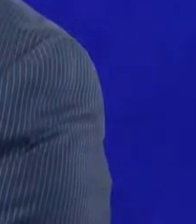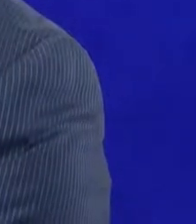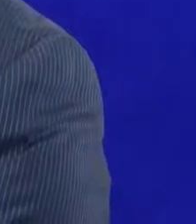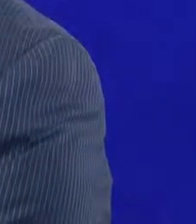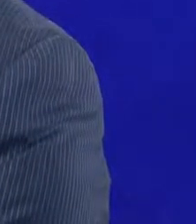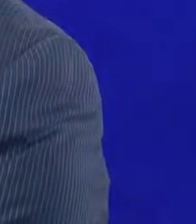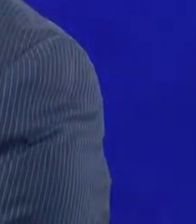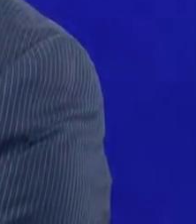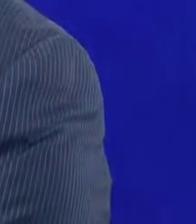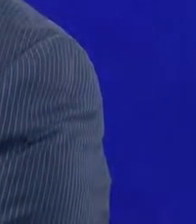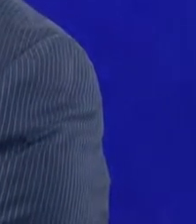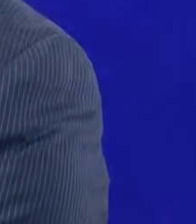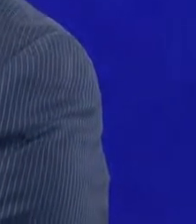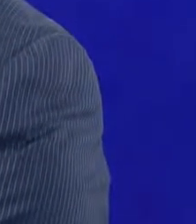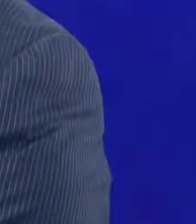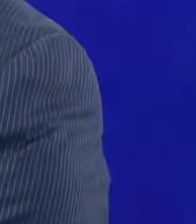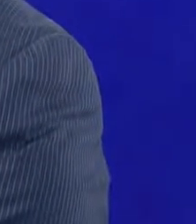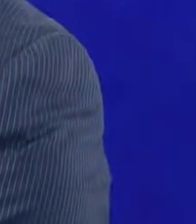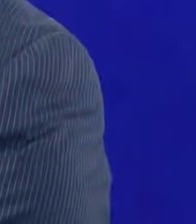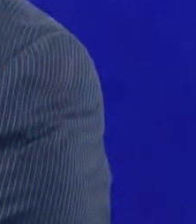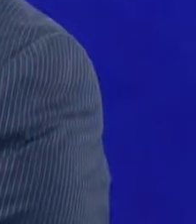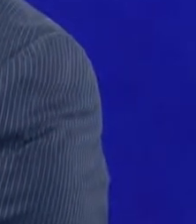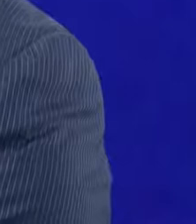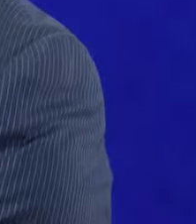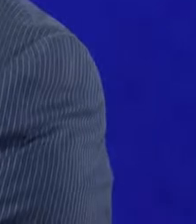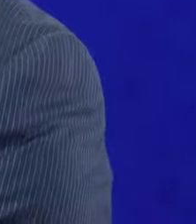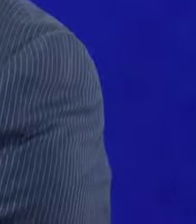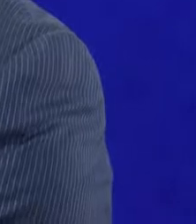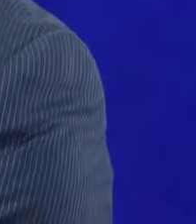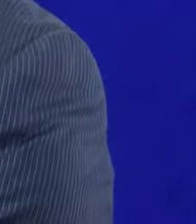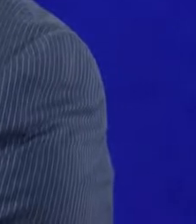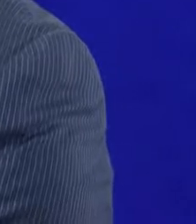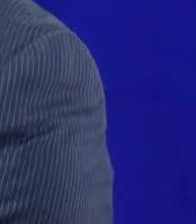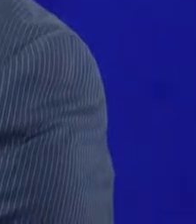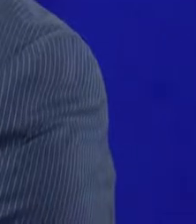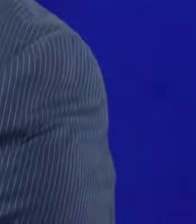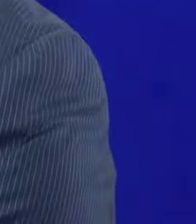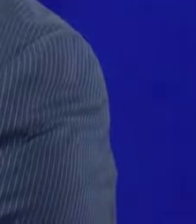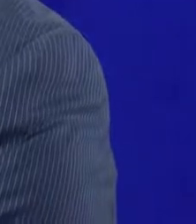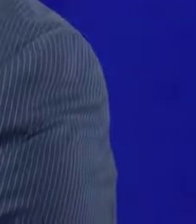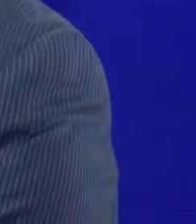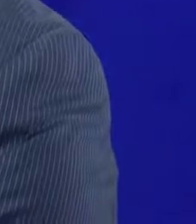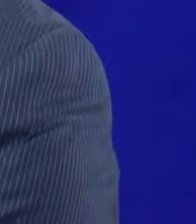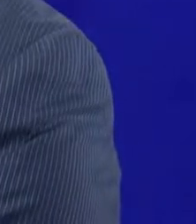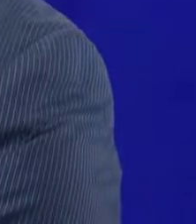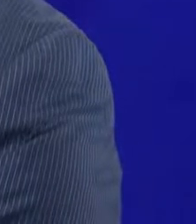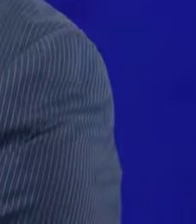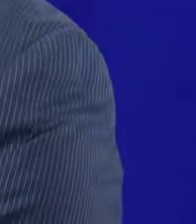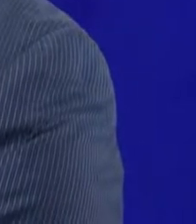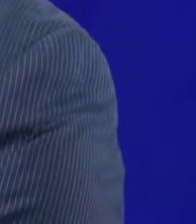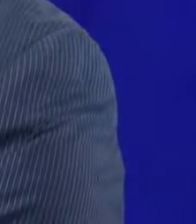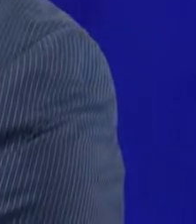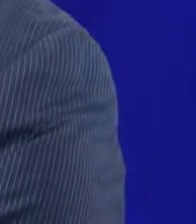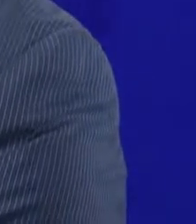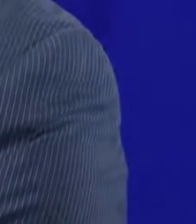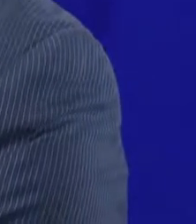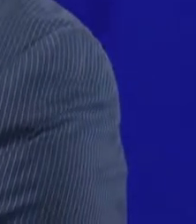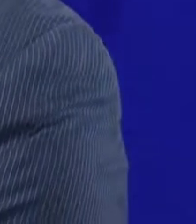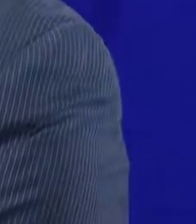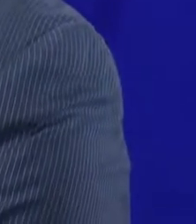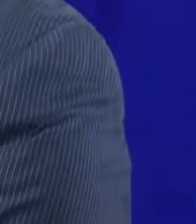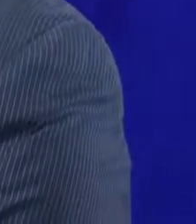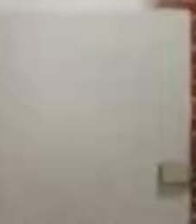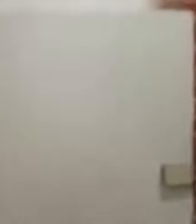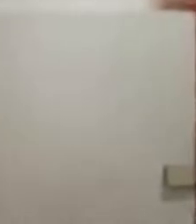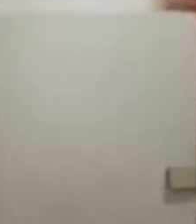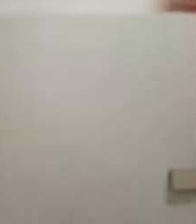my time and did my research so that I could understand how the vaccine works and why getting it was my best